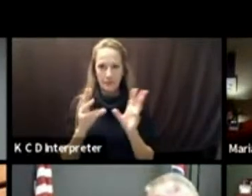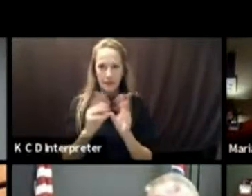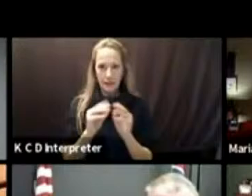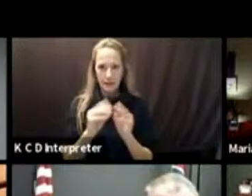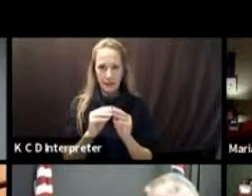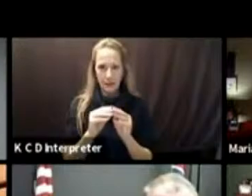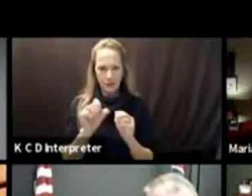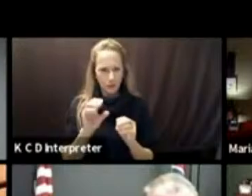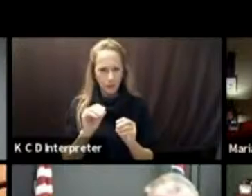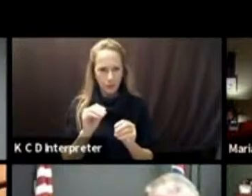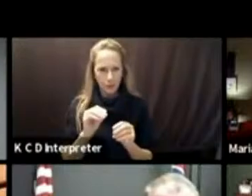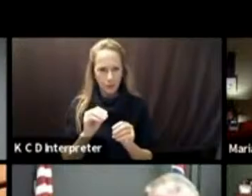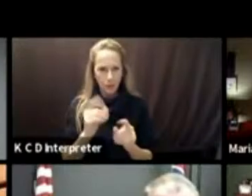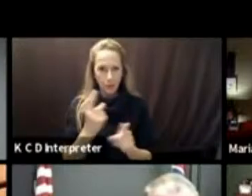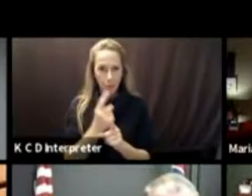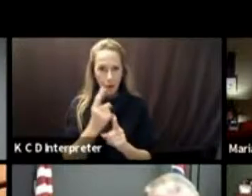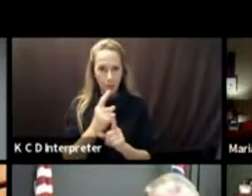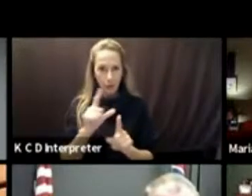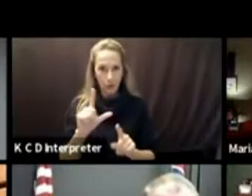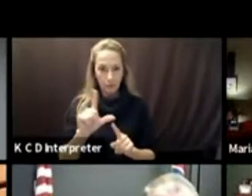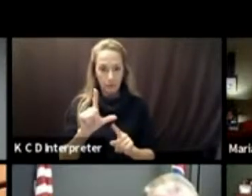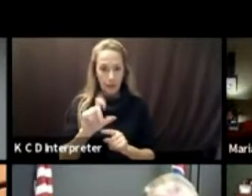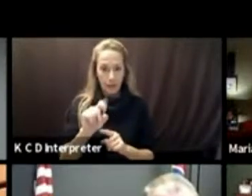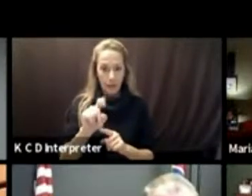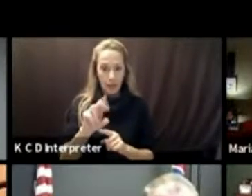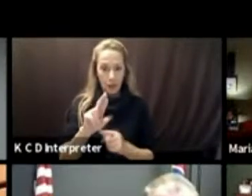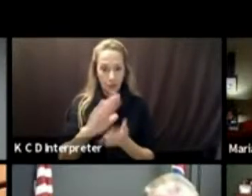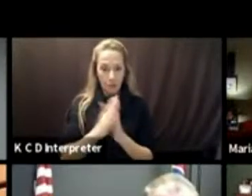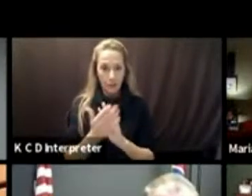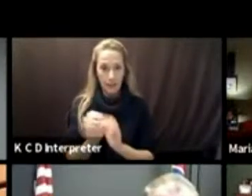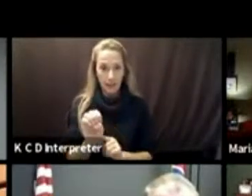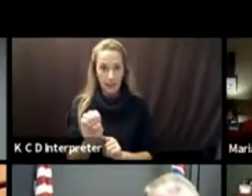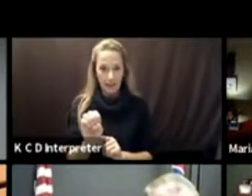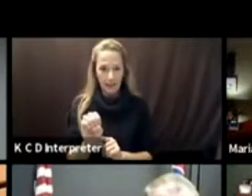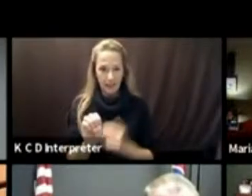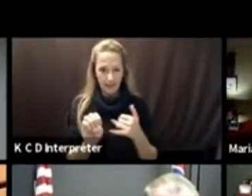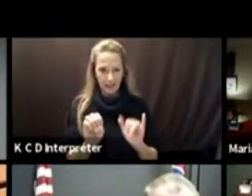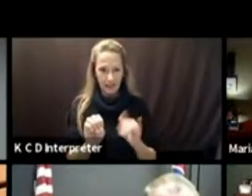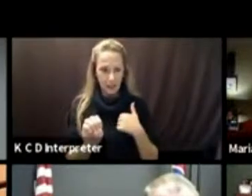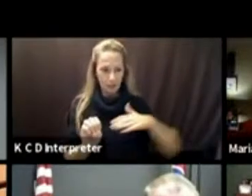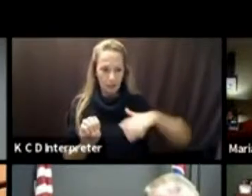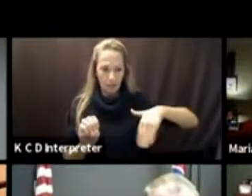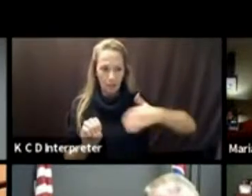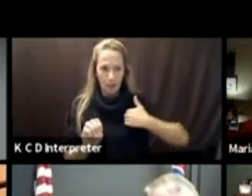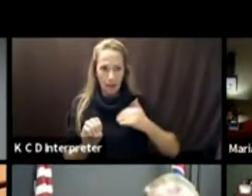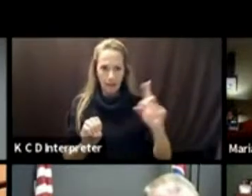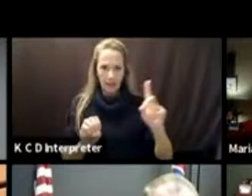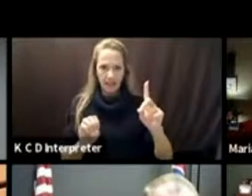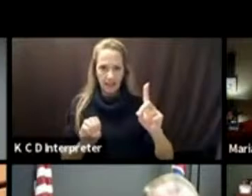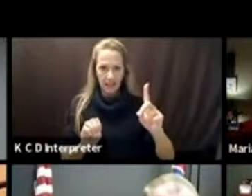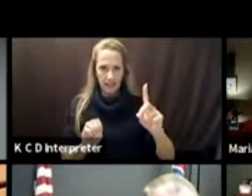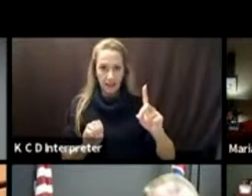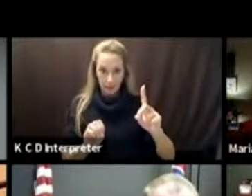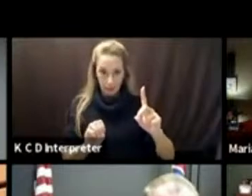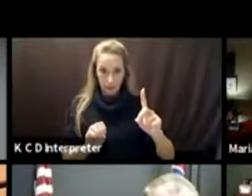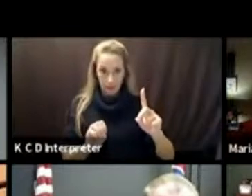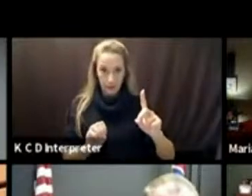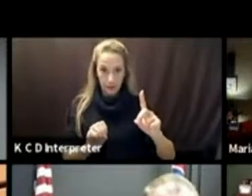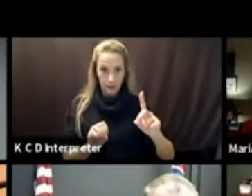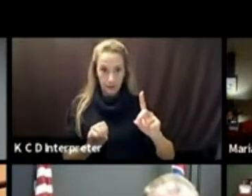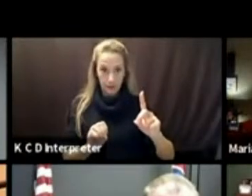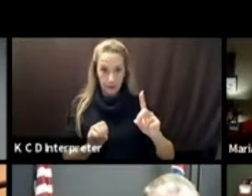is the proper letter now for this one to be E, even though we have never actually enacted a D?